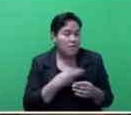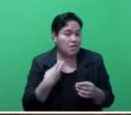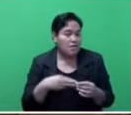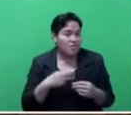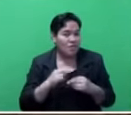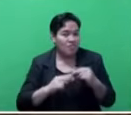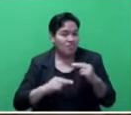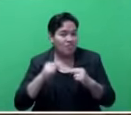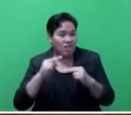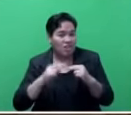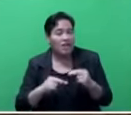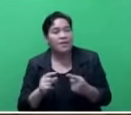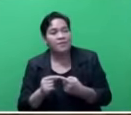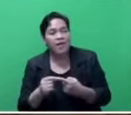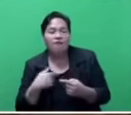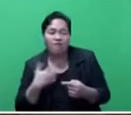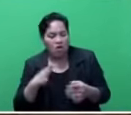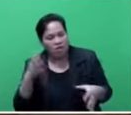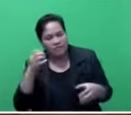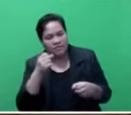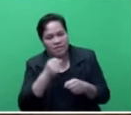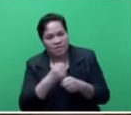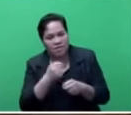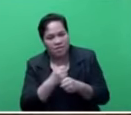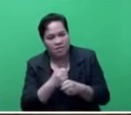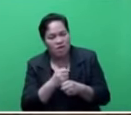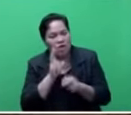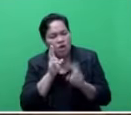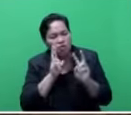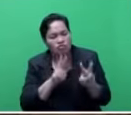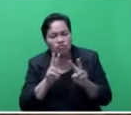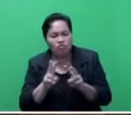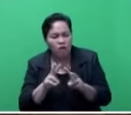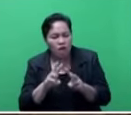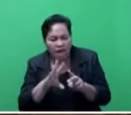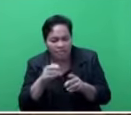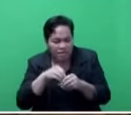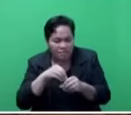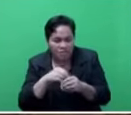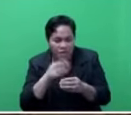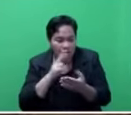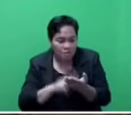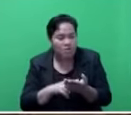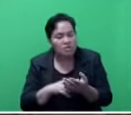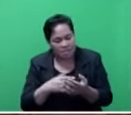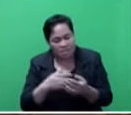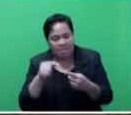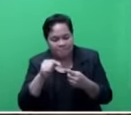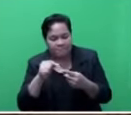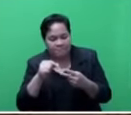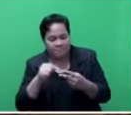Infrastructure. They have summarized all of looking at all of the things that are in the report. They have summarized them as a number of key